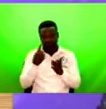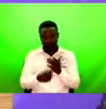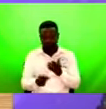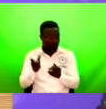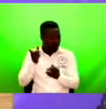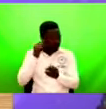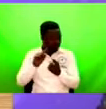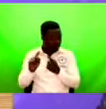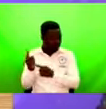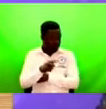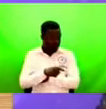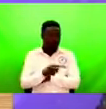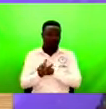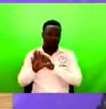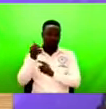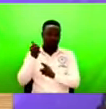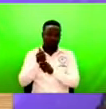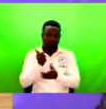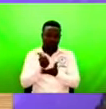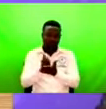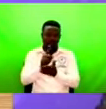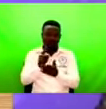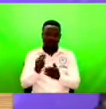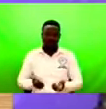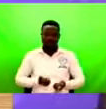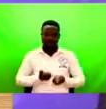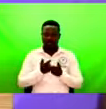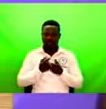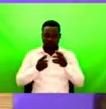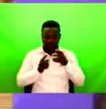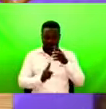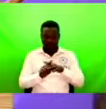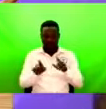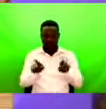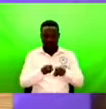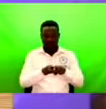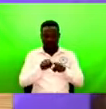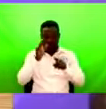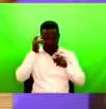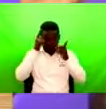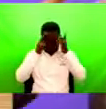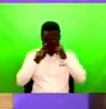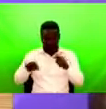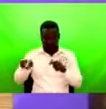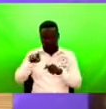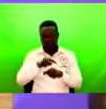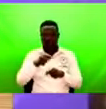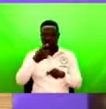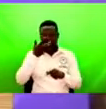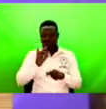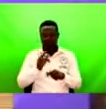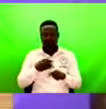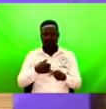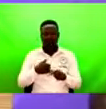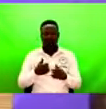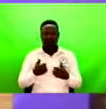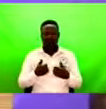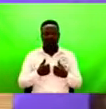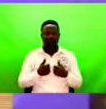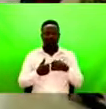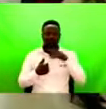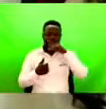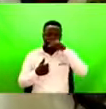today, God will cause it to happen in their lives, so that because of them, we will have direction, we will have covering.